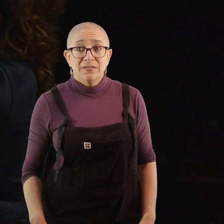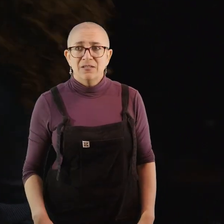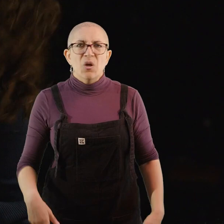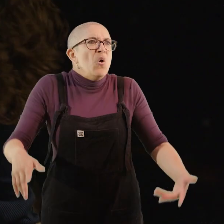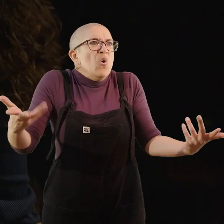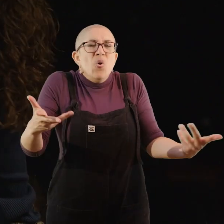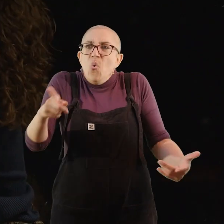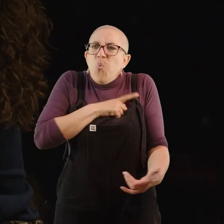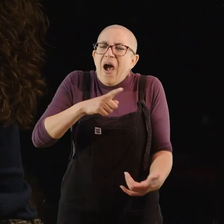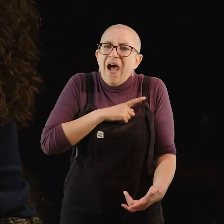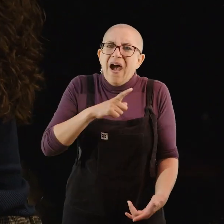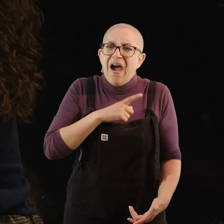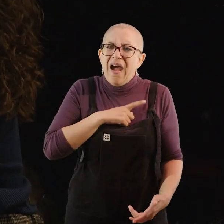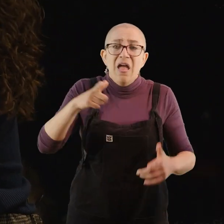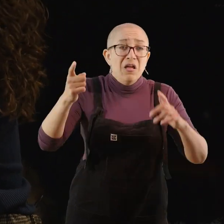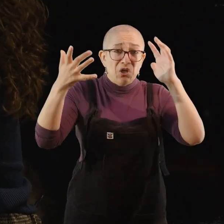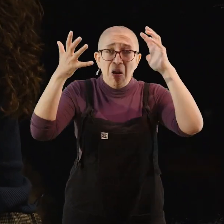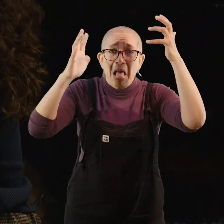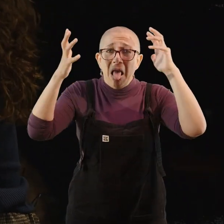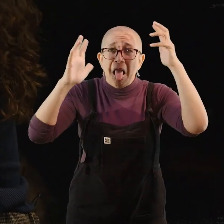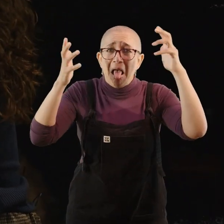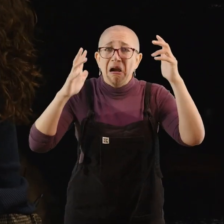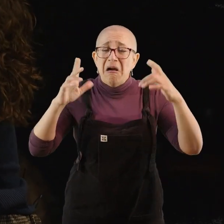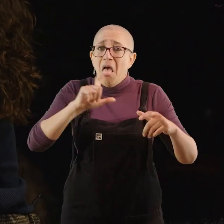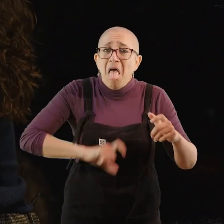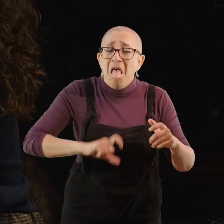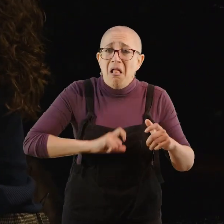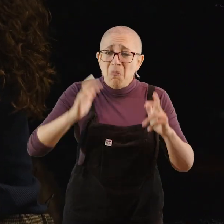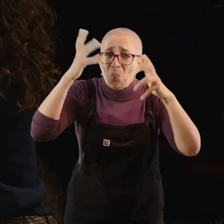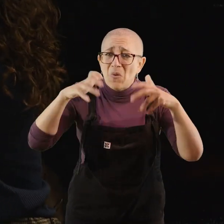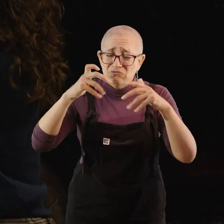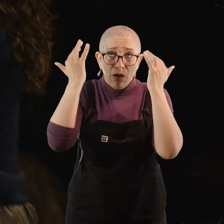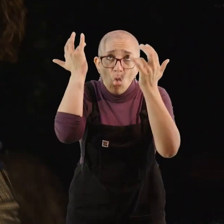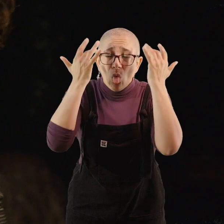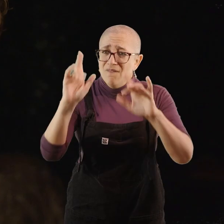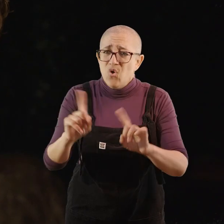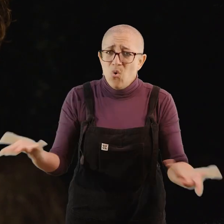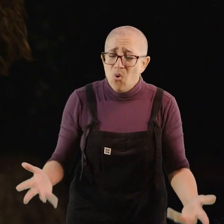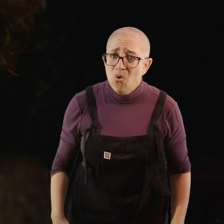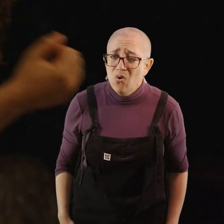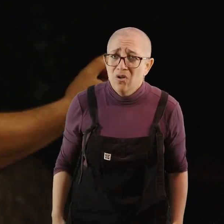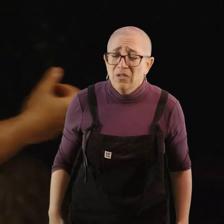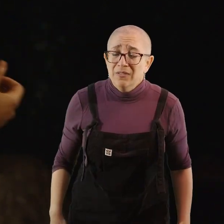Why, worthy Thane, do you unbend your noble strength to think so brain sickly of things?